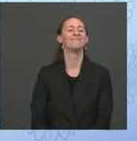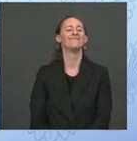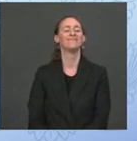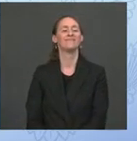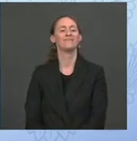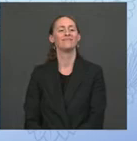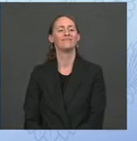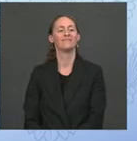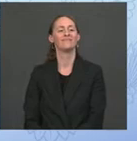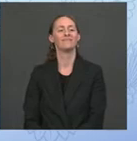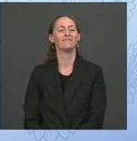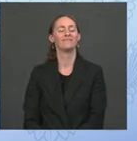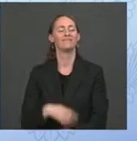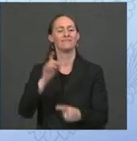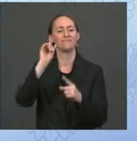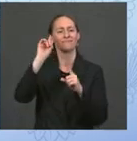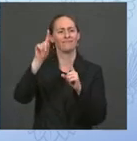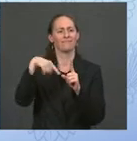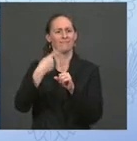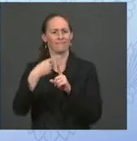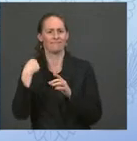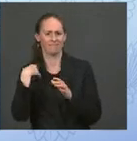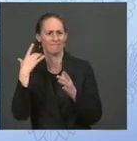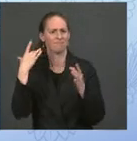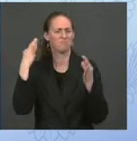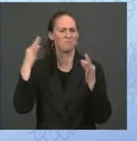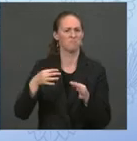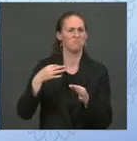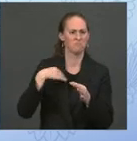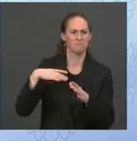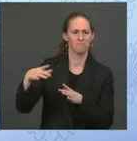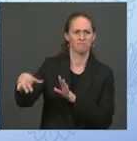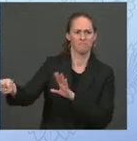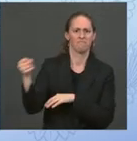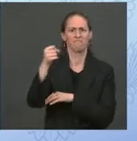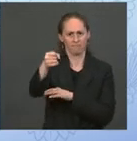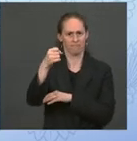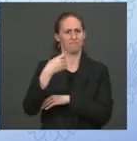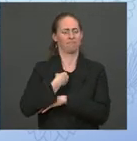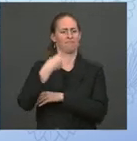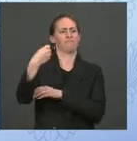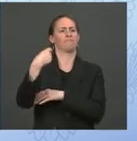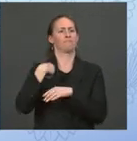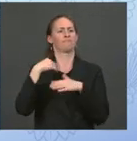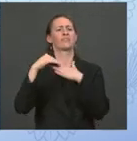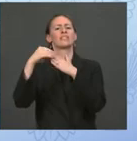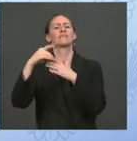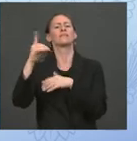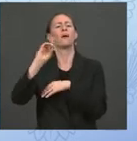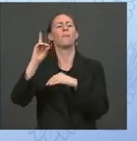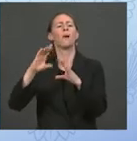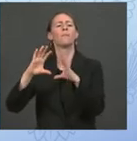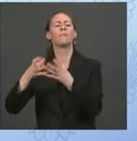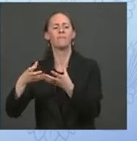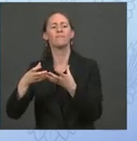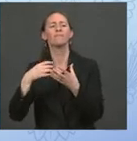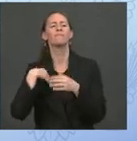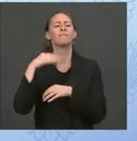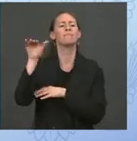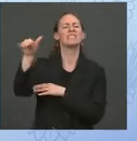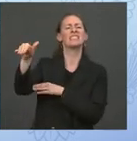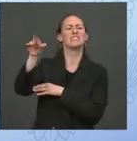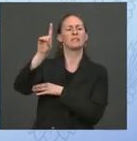pick someone who was going to be the nominee for the Democratic Party, I was asked in Delaware to go out and try to find a candidate for the United States